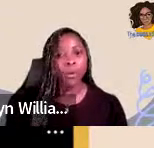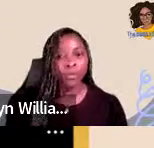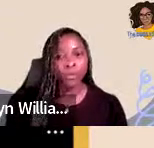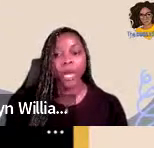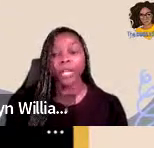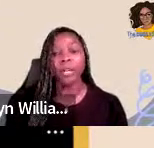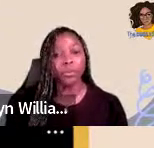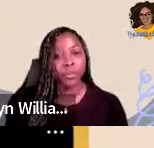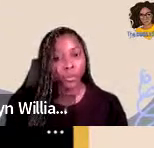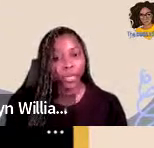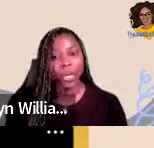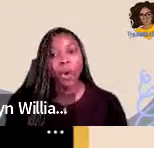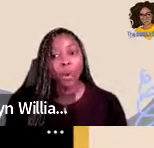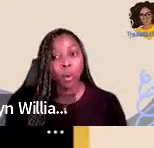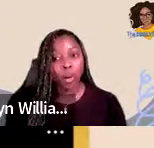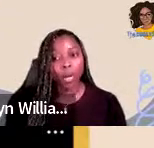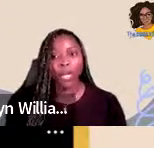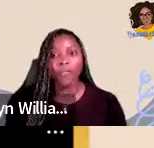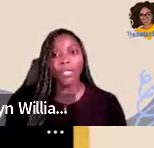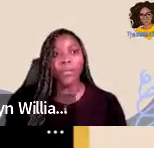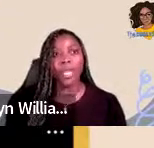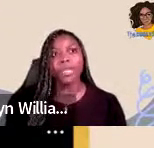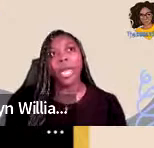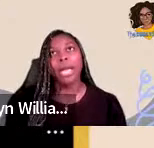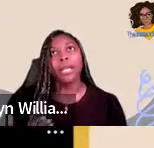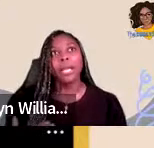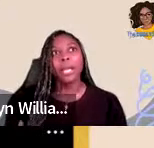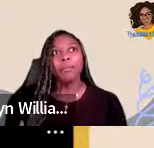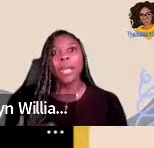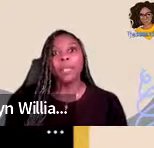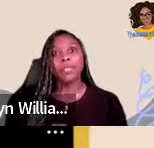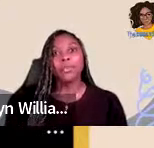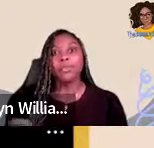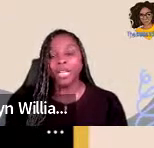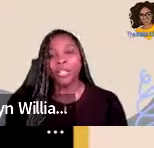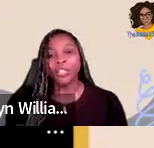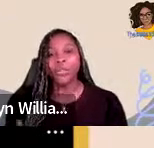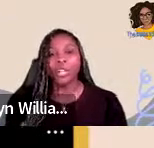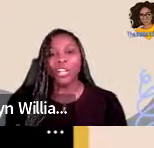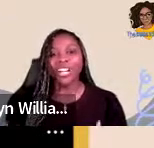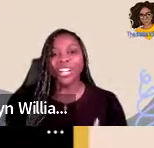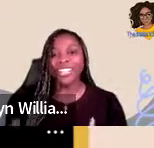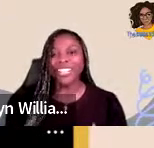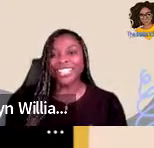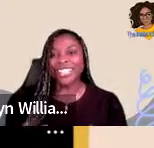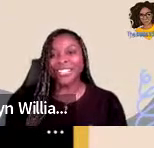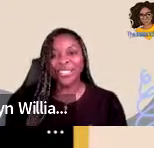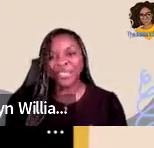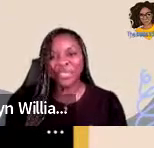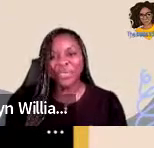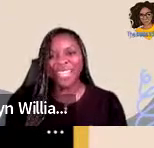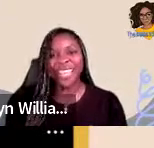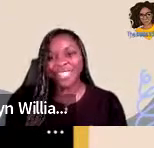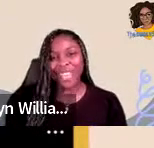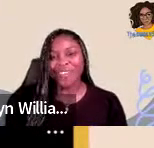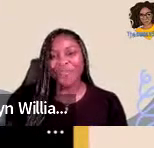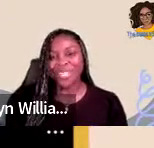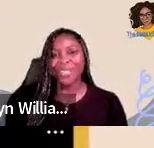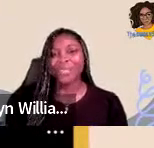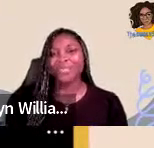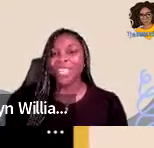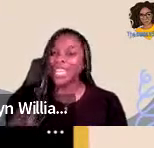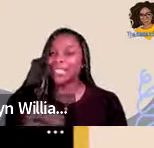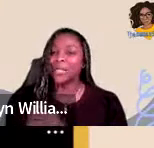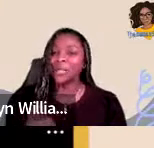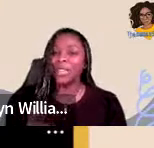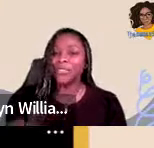I won't do, I don't do it. Or if it's something that may be too much or just doesn't fit with me, it's okay for me